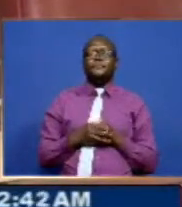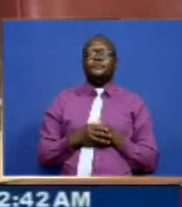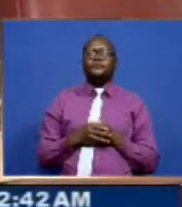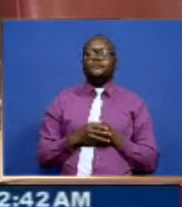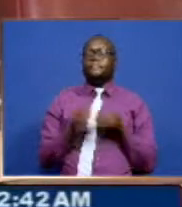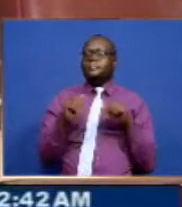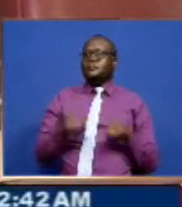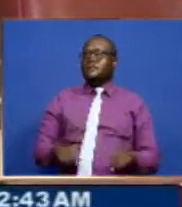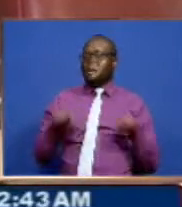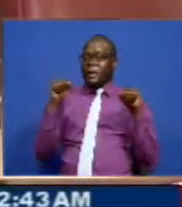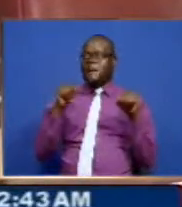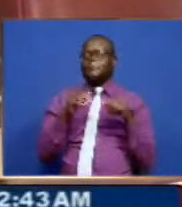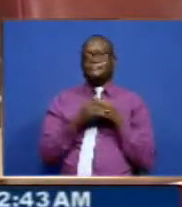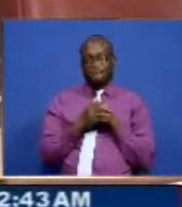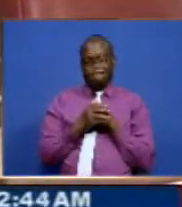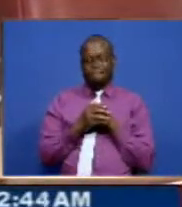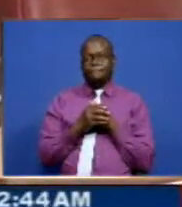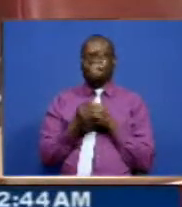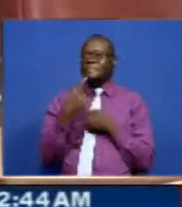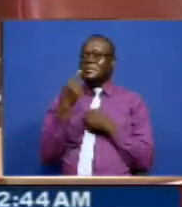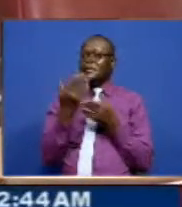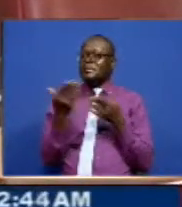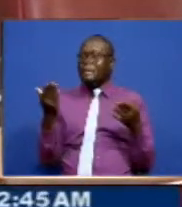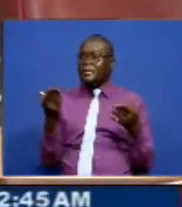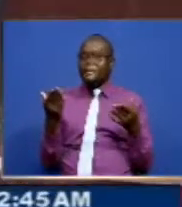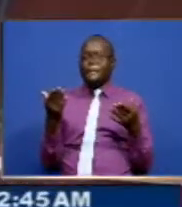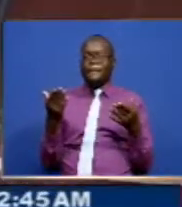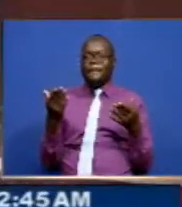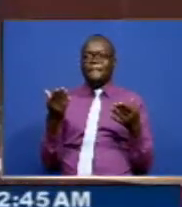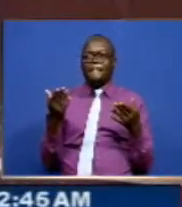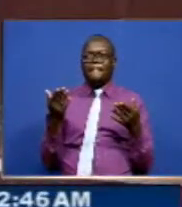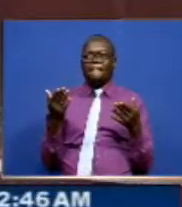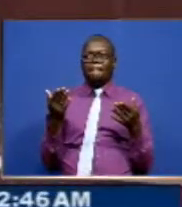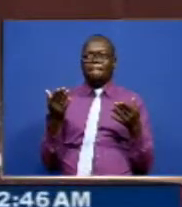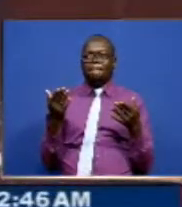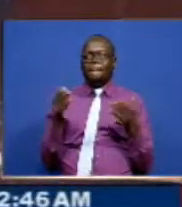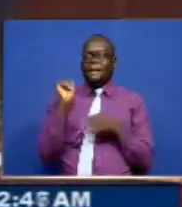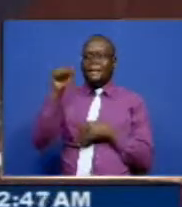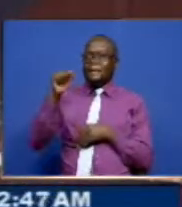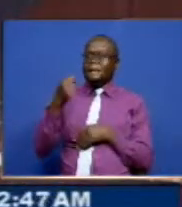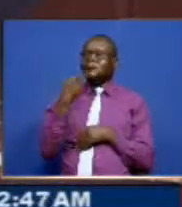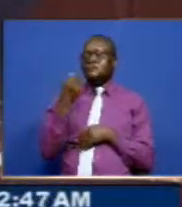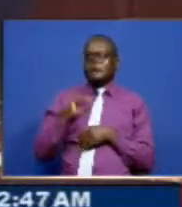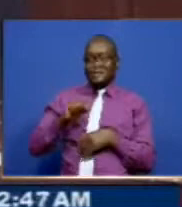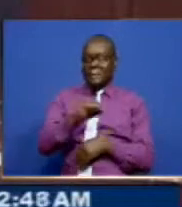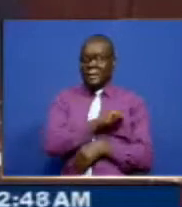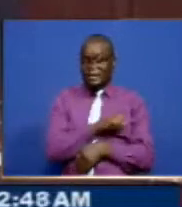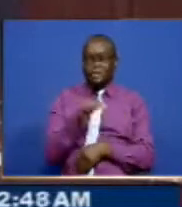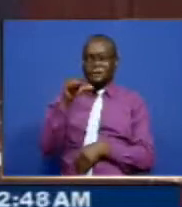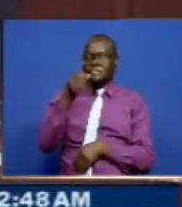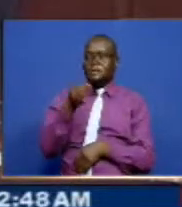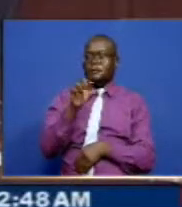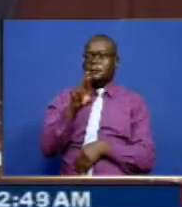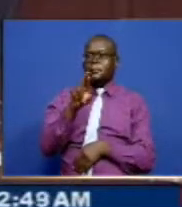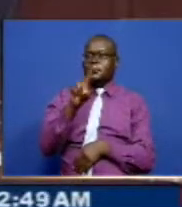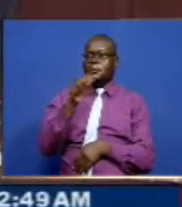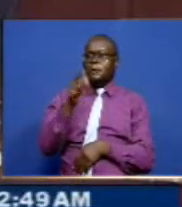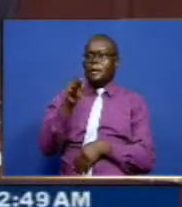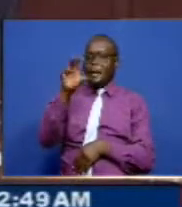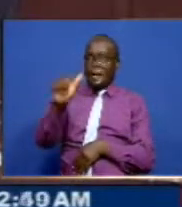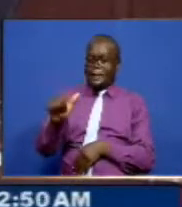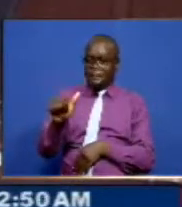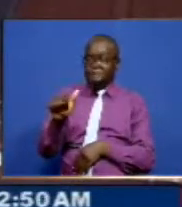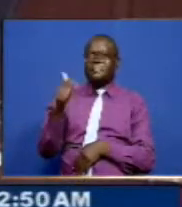Yes, Chair. Somebody is raising something? Yes. Yes, Senator Just Rugura. for the purpose of Hansard, it will